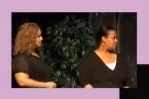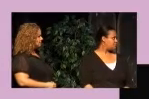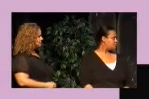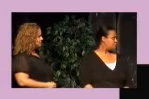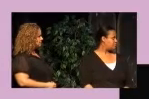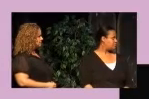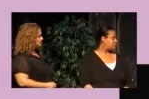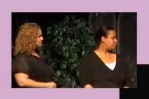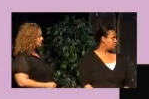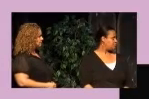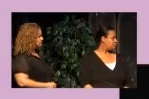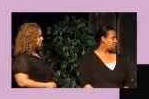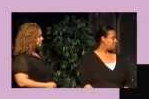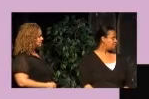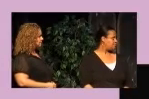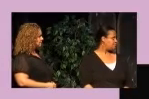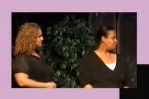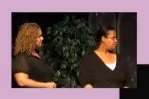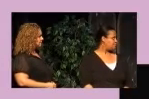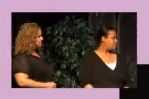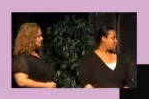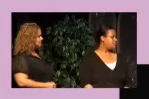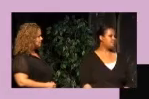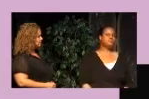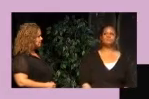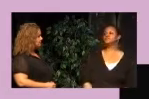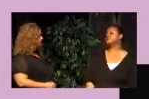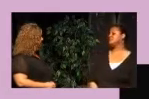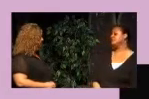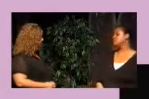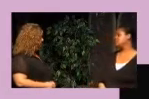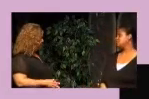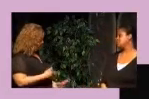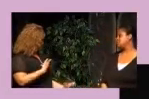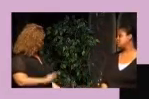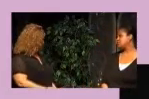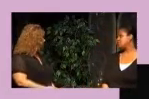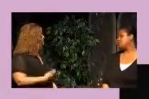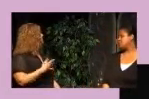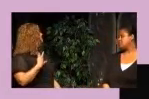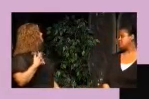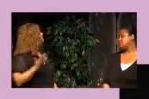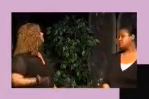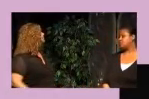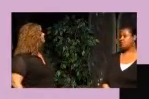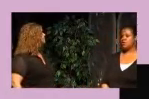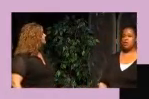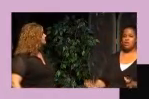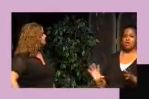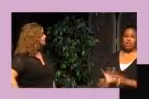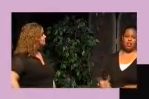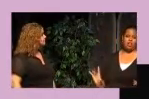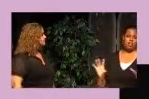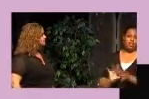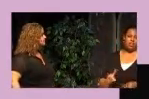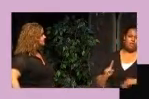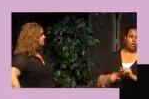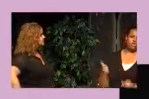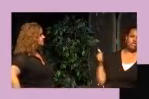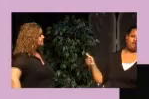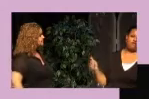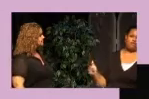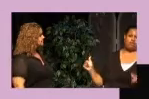There. There. How do you find me? What's all this you about you, you, you?